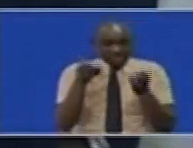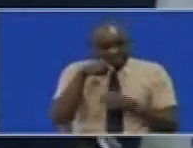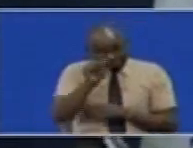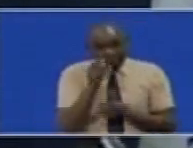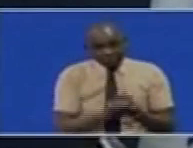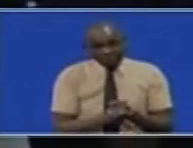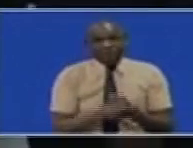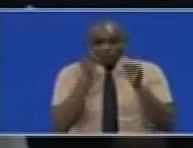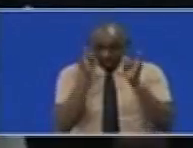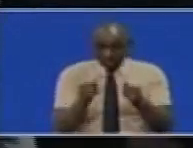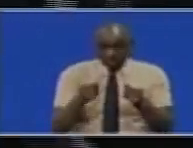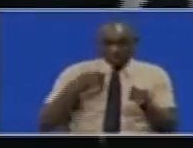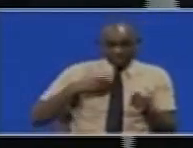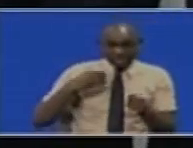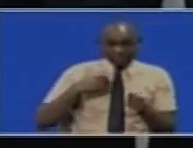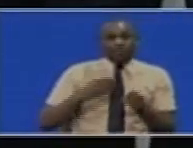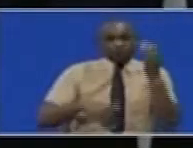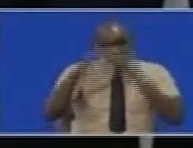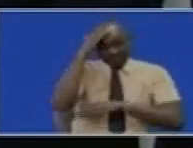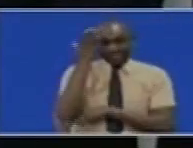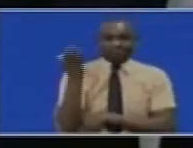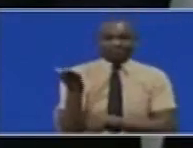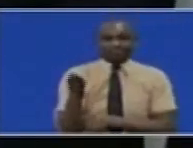visibility for the newly chartered university.